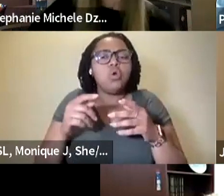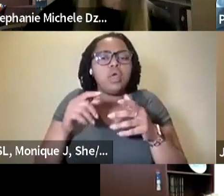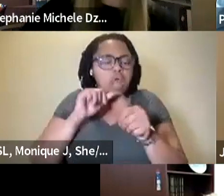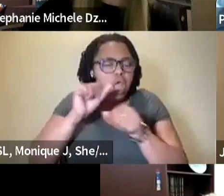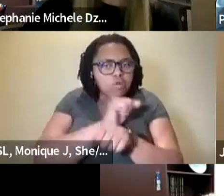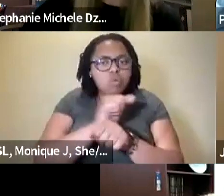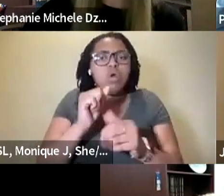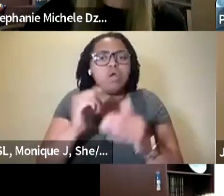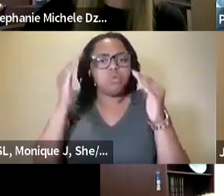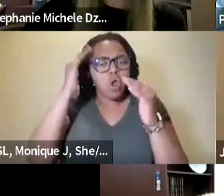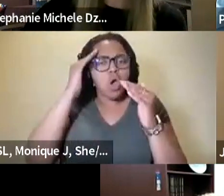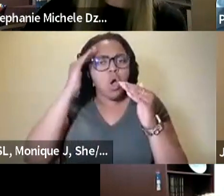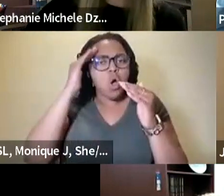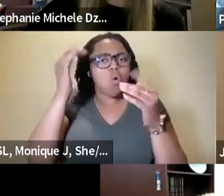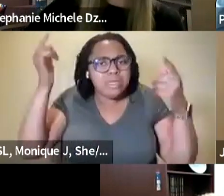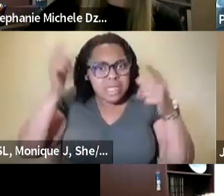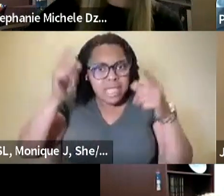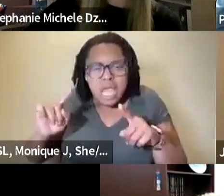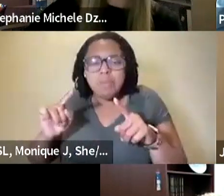everything.